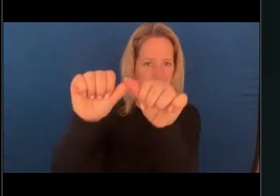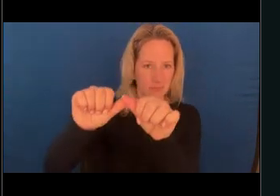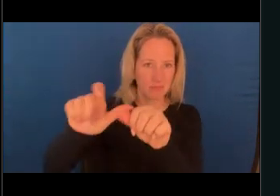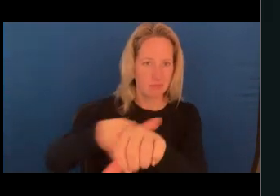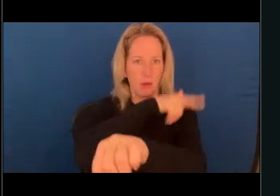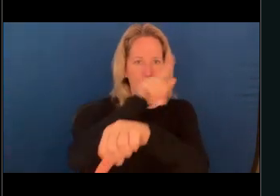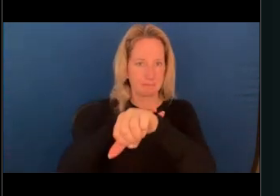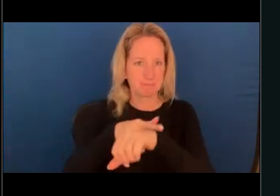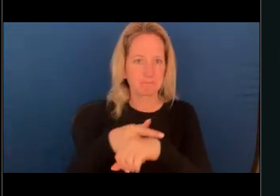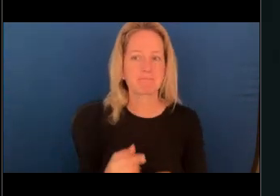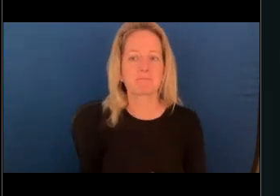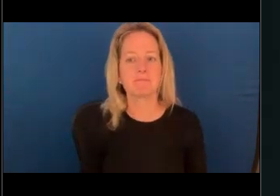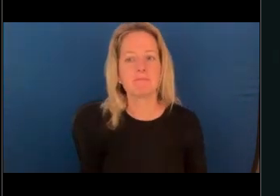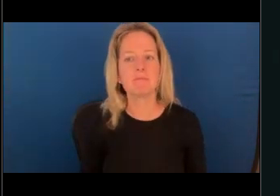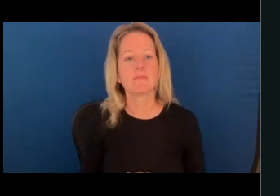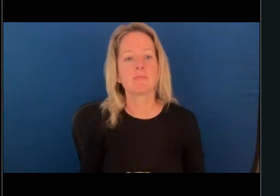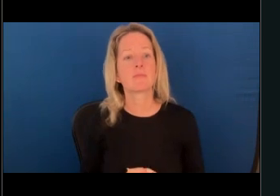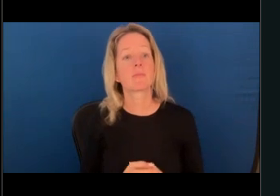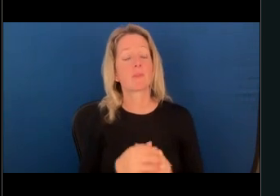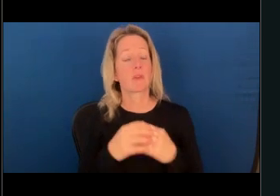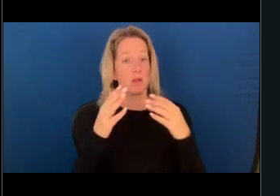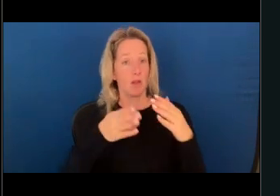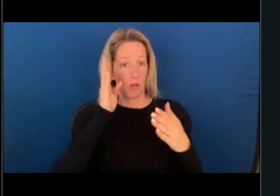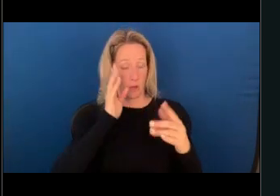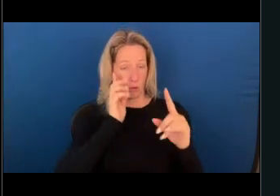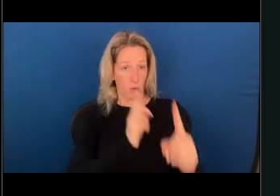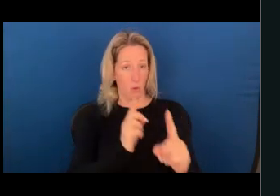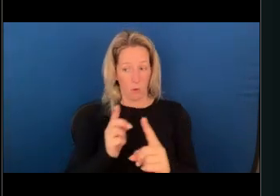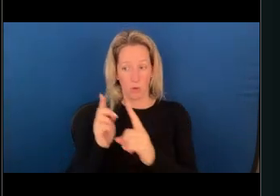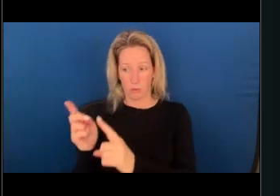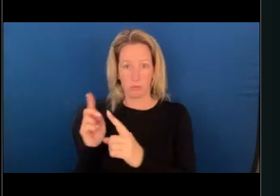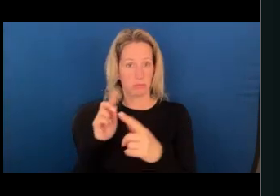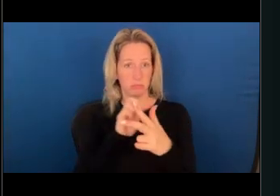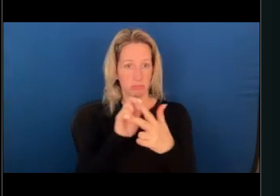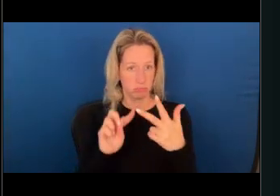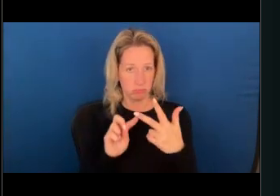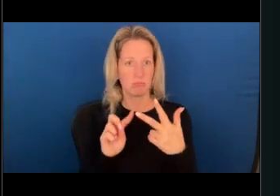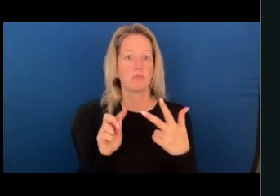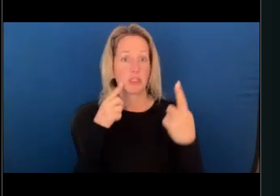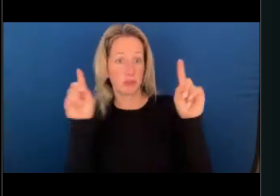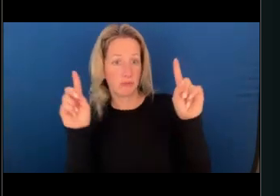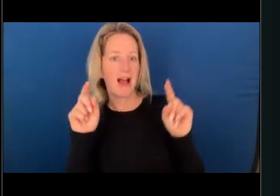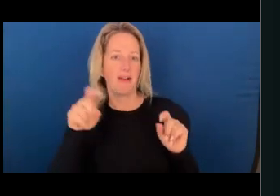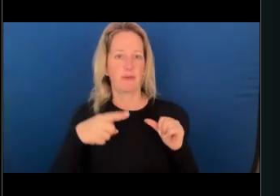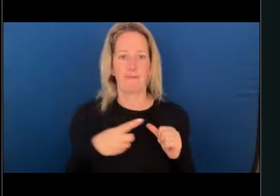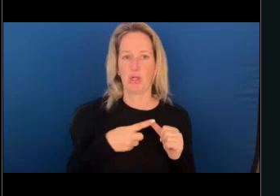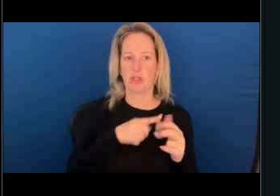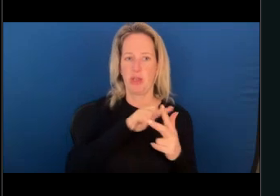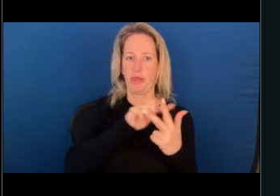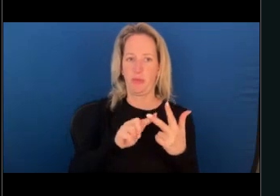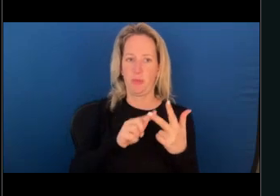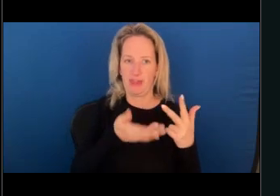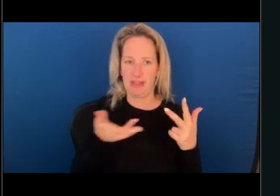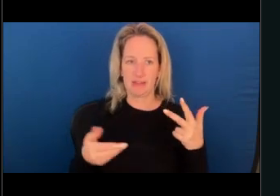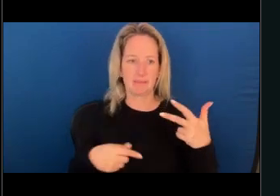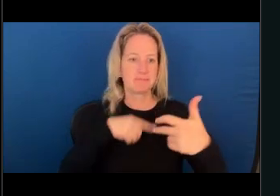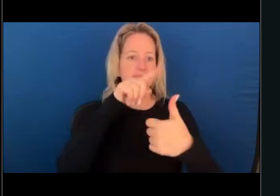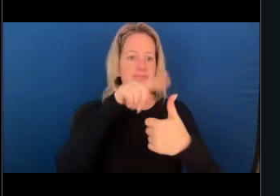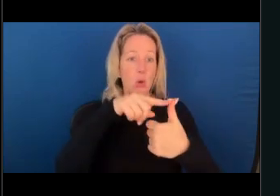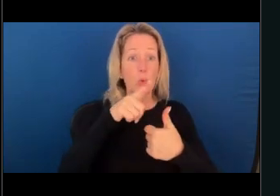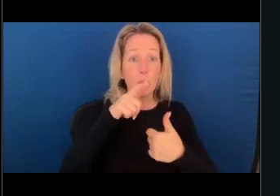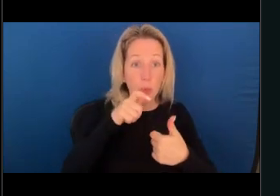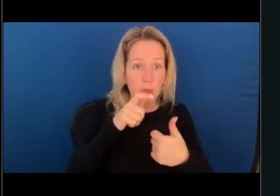get to these end goals, we really have to first do three things. And so first is identifying who even are the interested parties in the